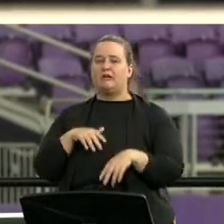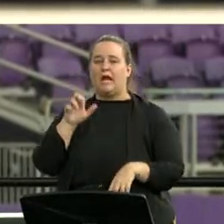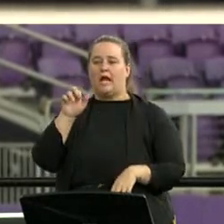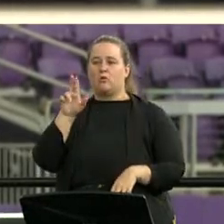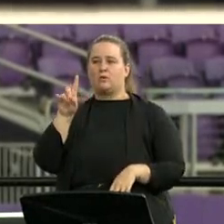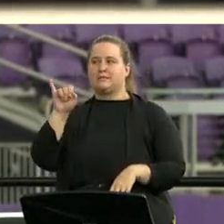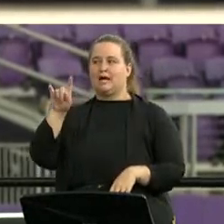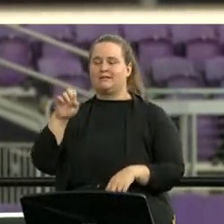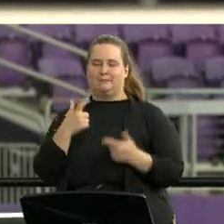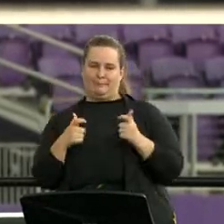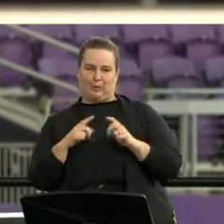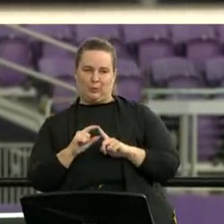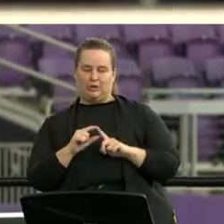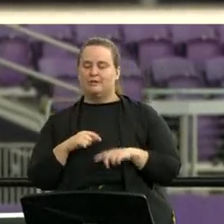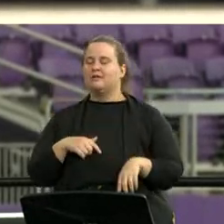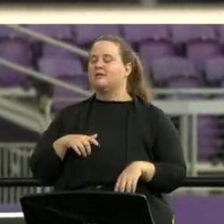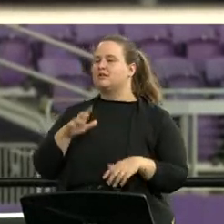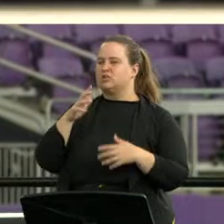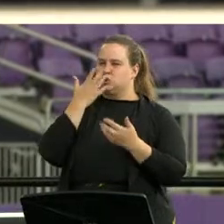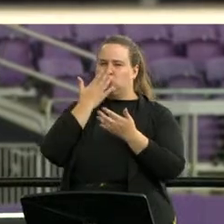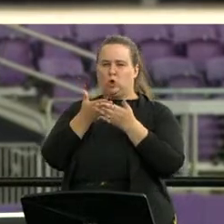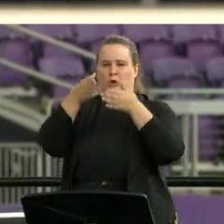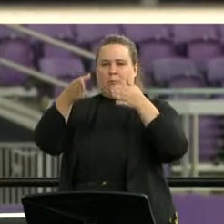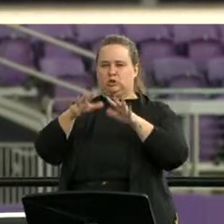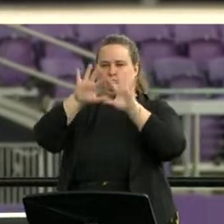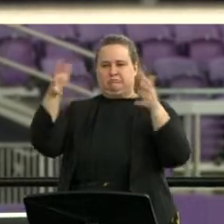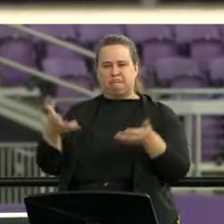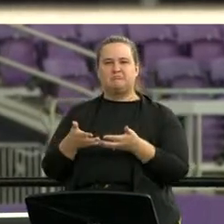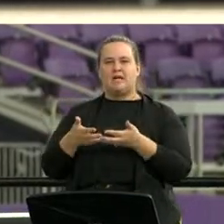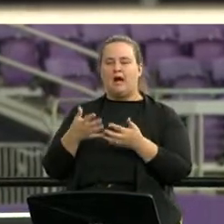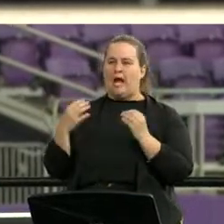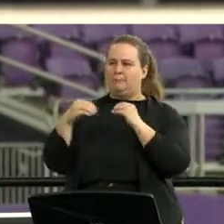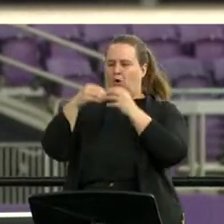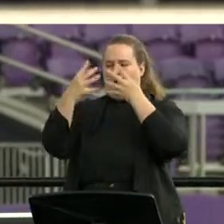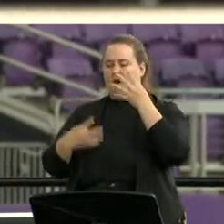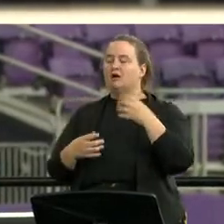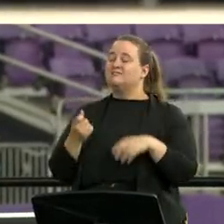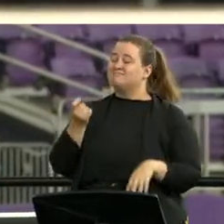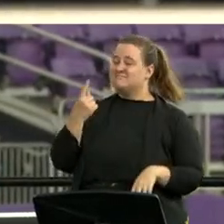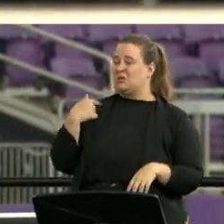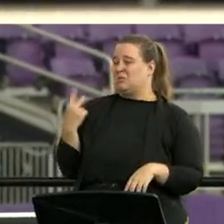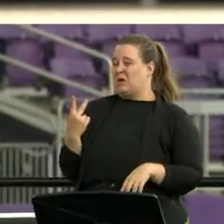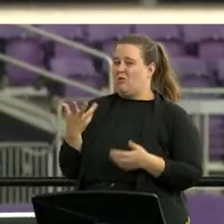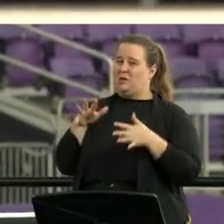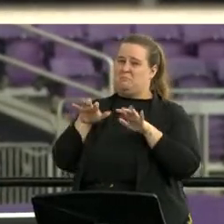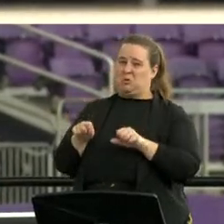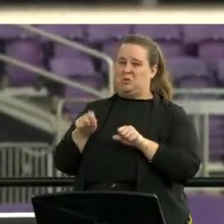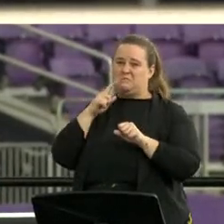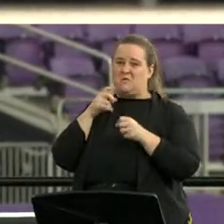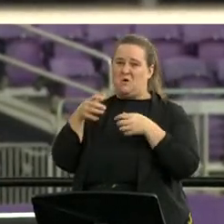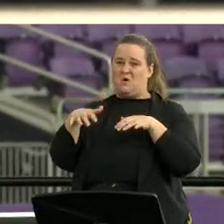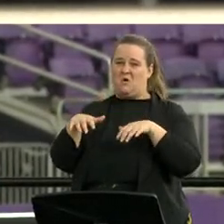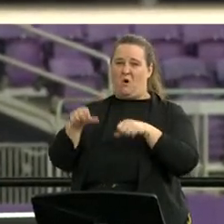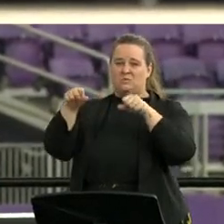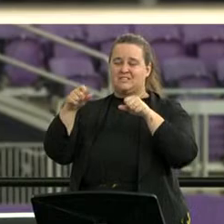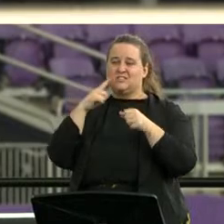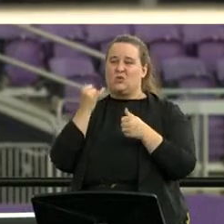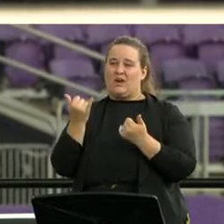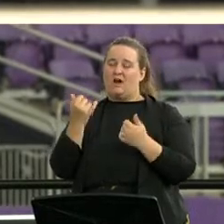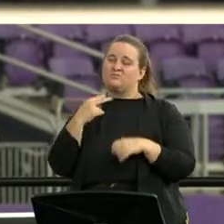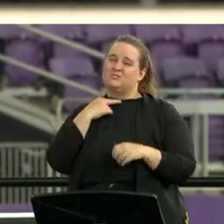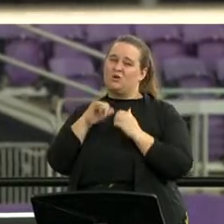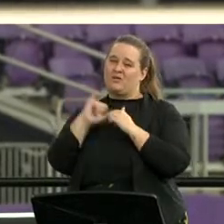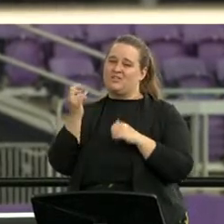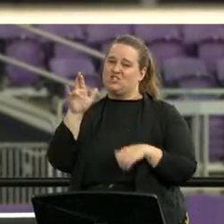word, well-rounded, and much, much more. Unfortunately, Macy and I were booked for MC, so you're stuck with Jerry for tonight.